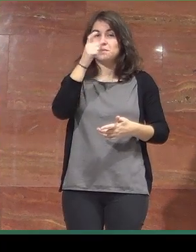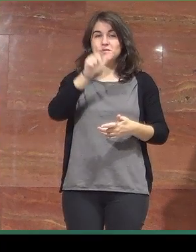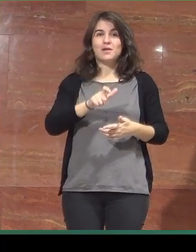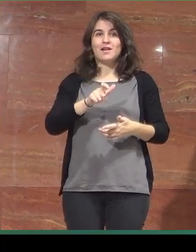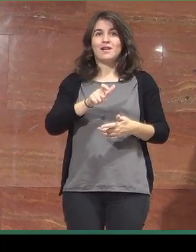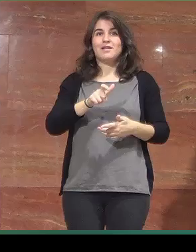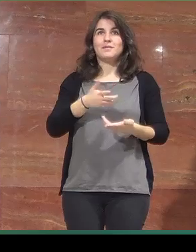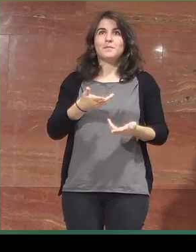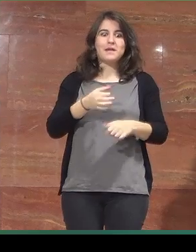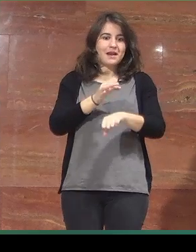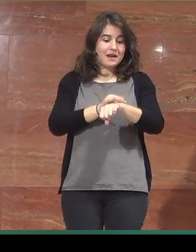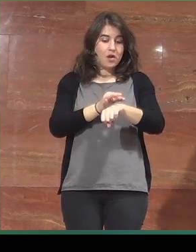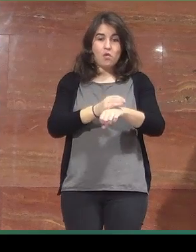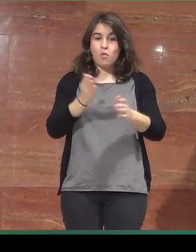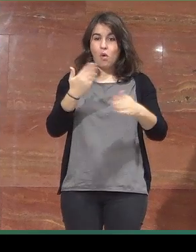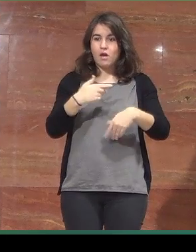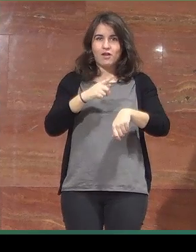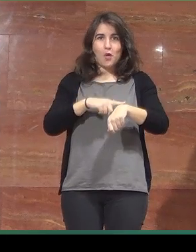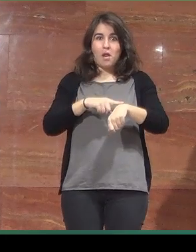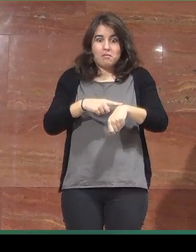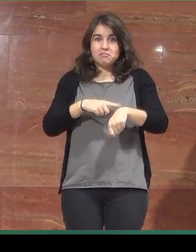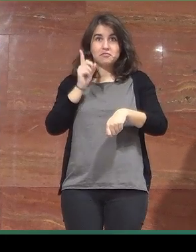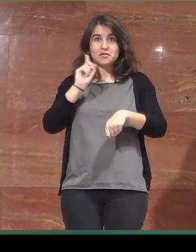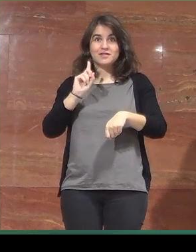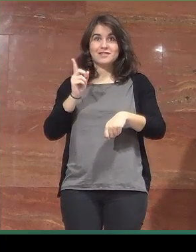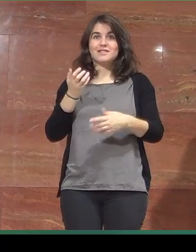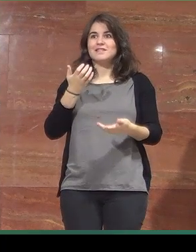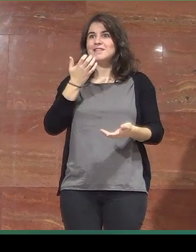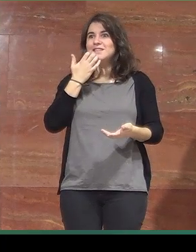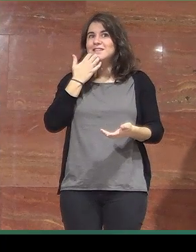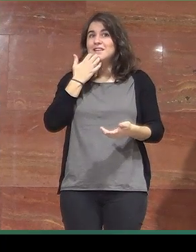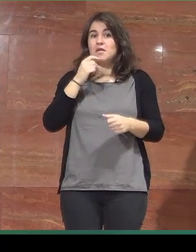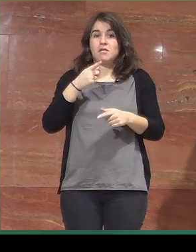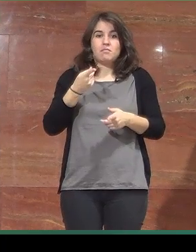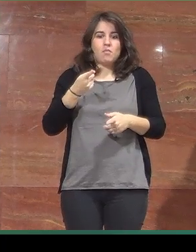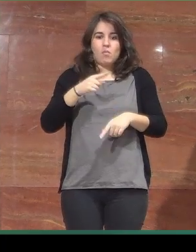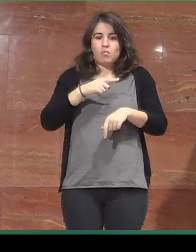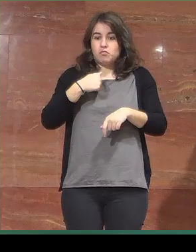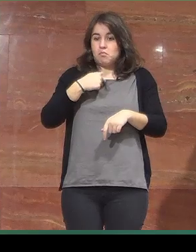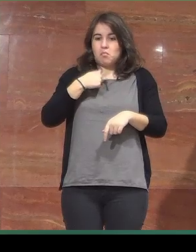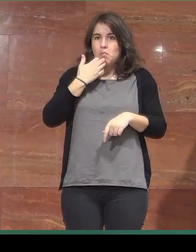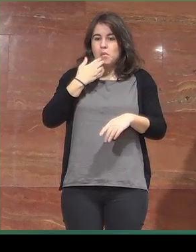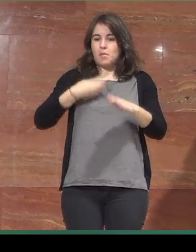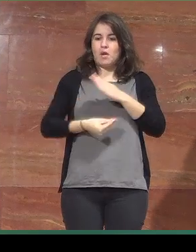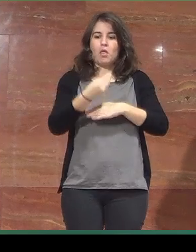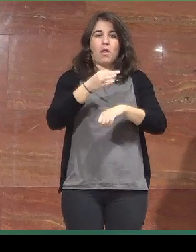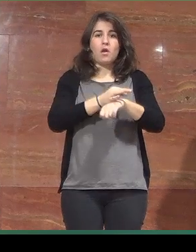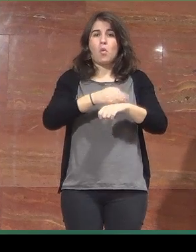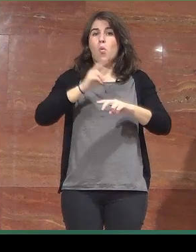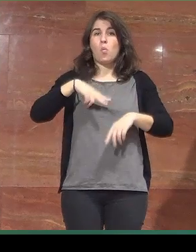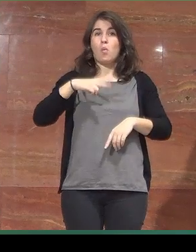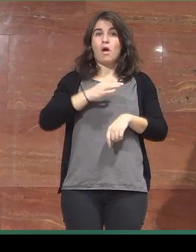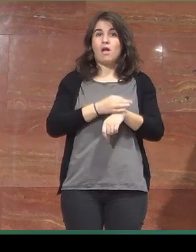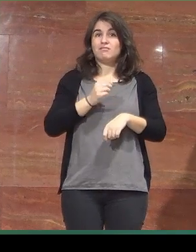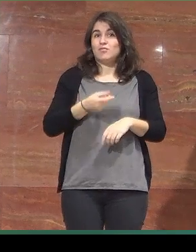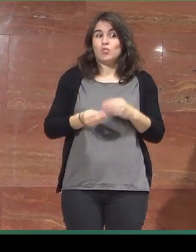look at a time orientation. So it's really possible that different machines we become to